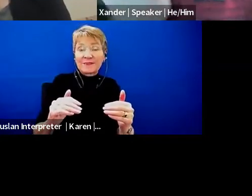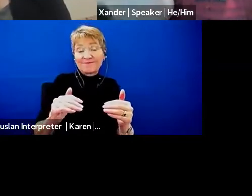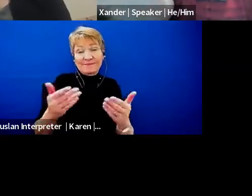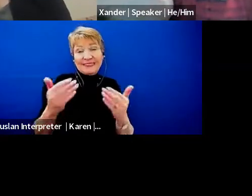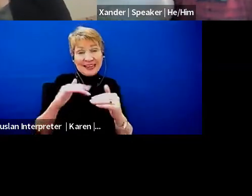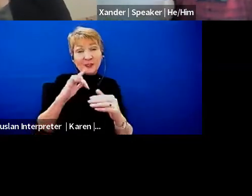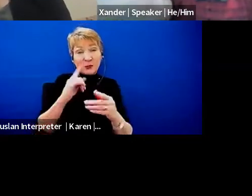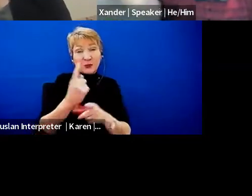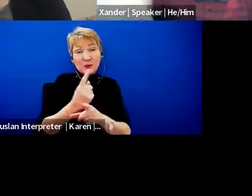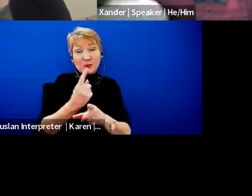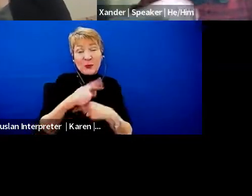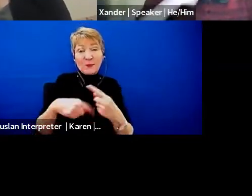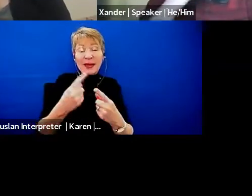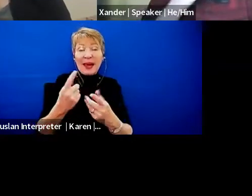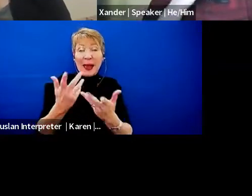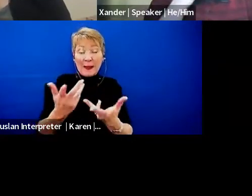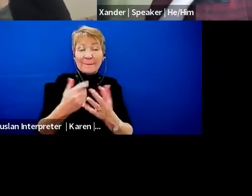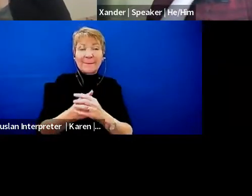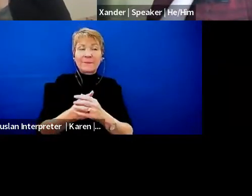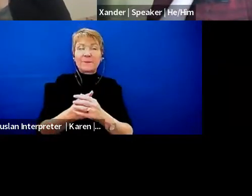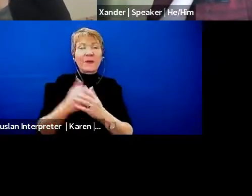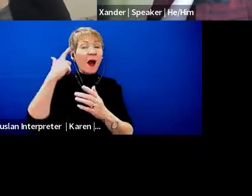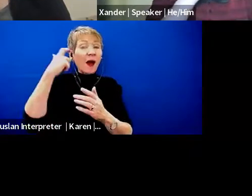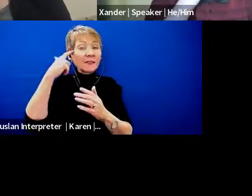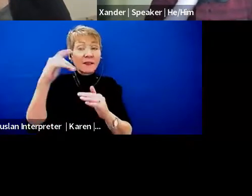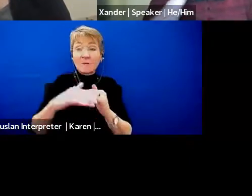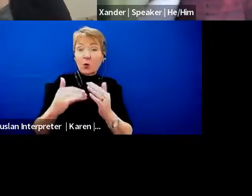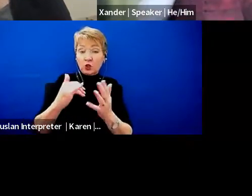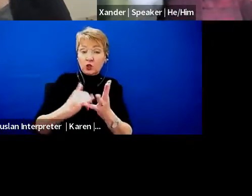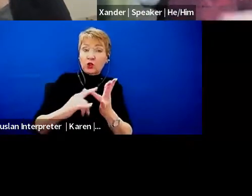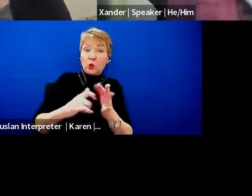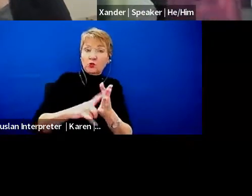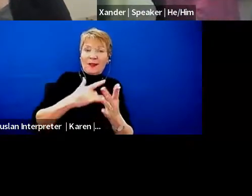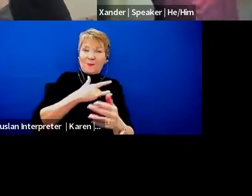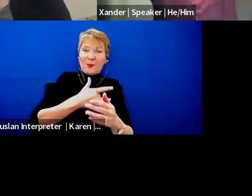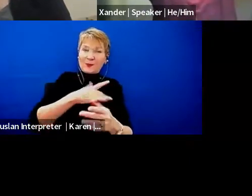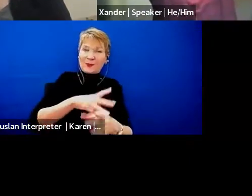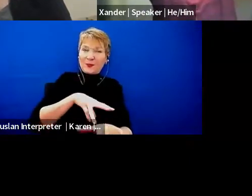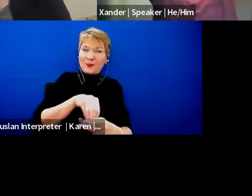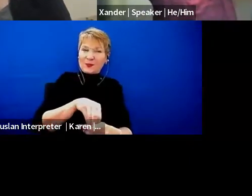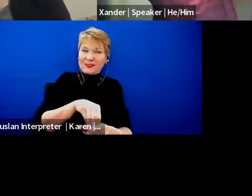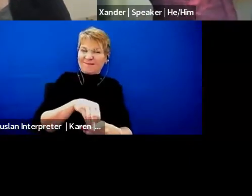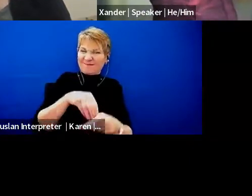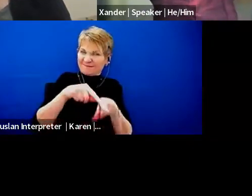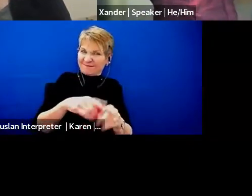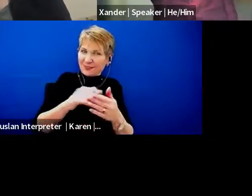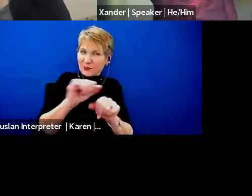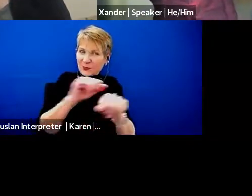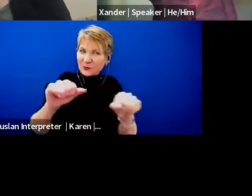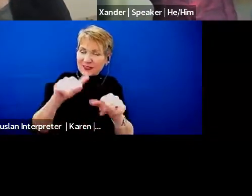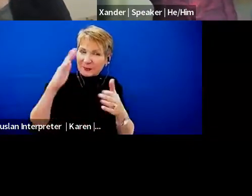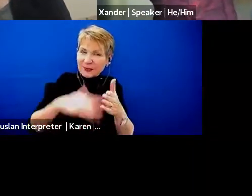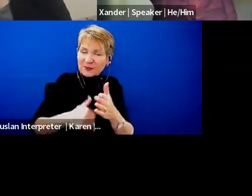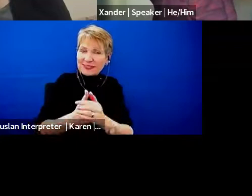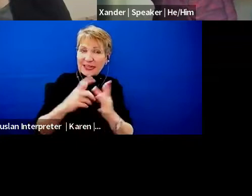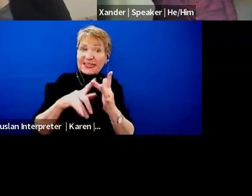if that's okay, is tips for social and emotional inclusion based on the experiences that you've had. And